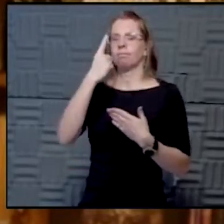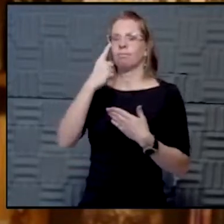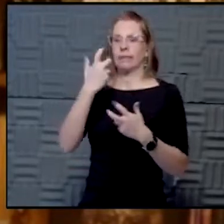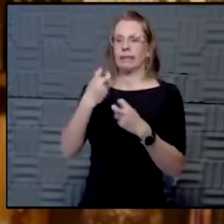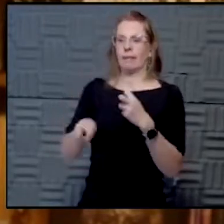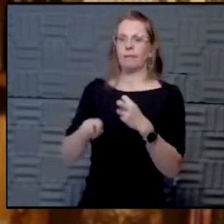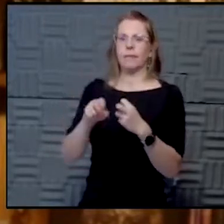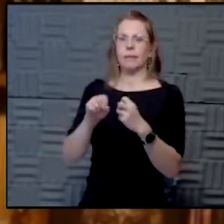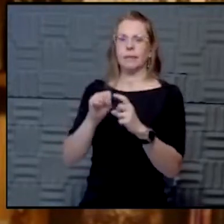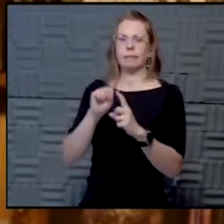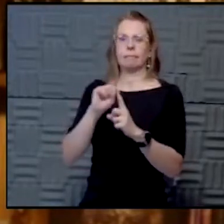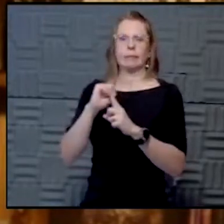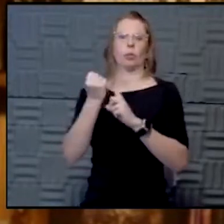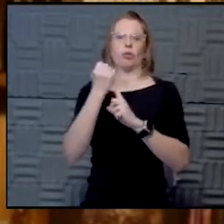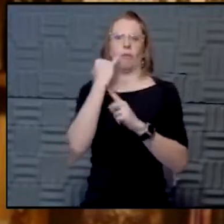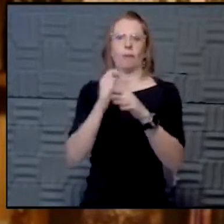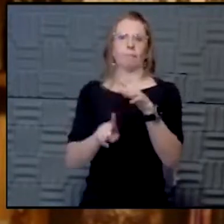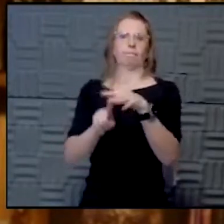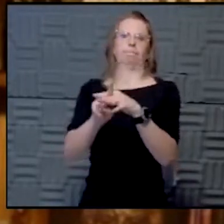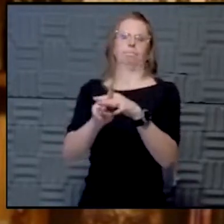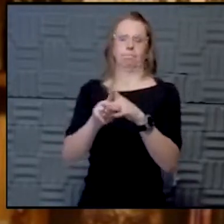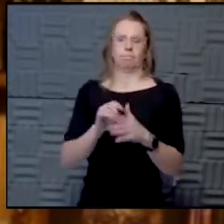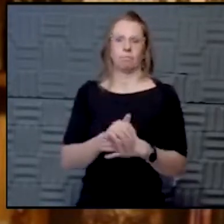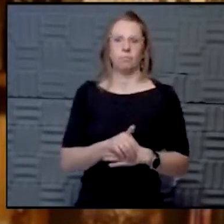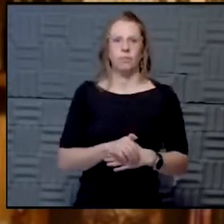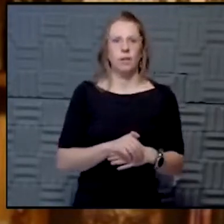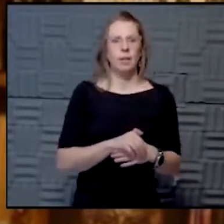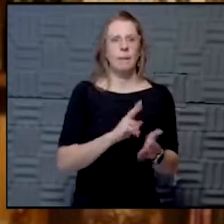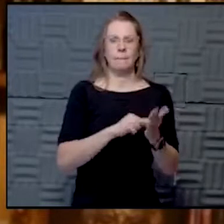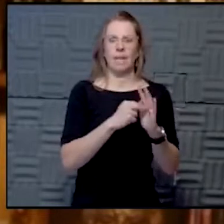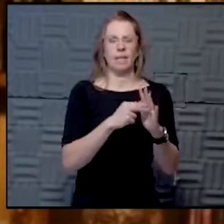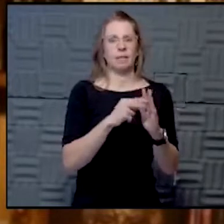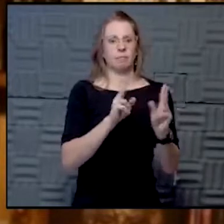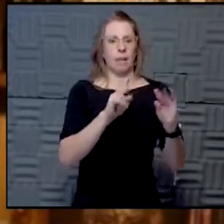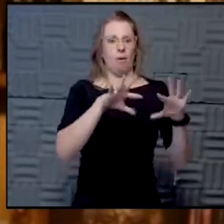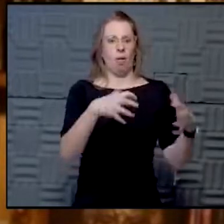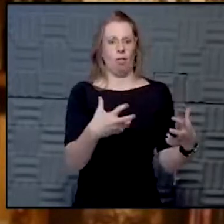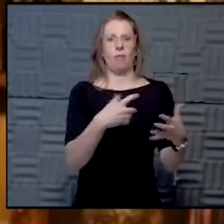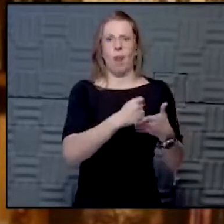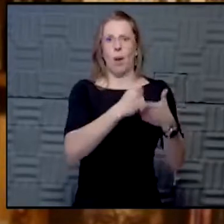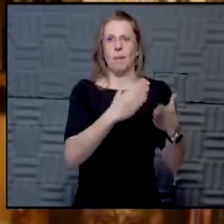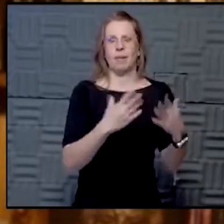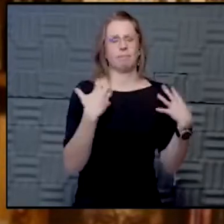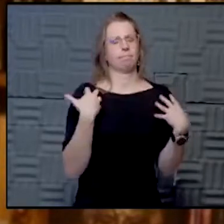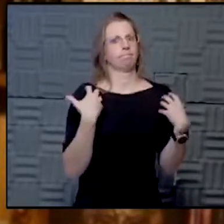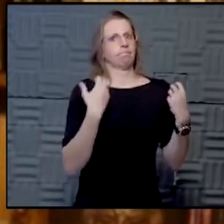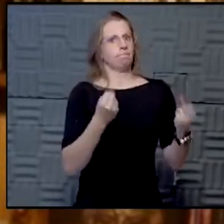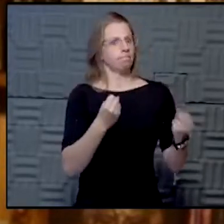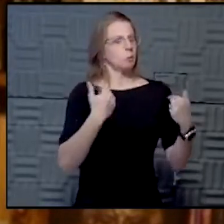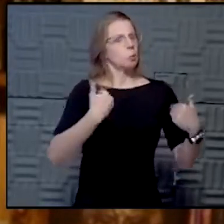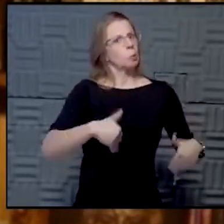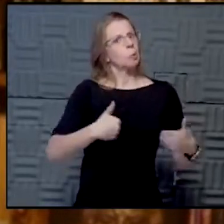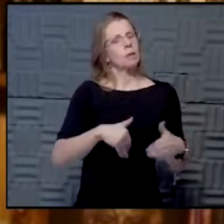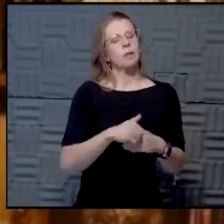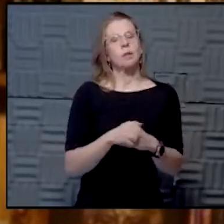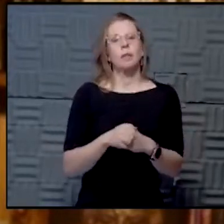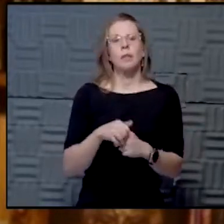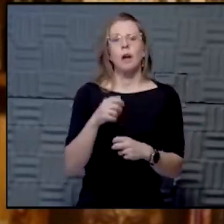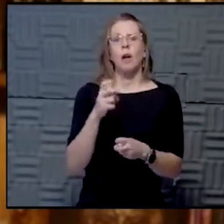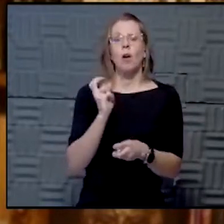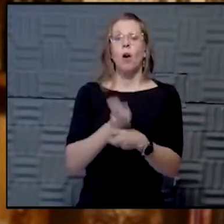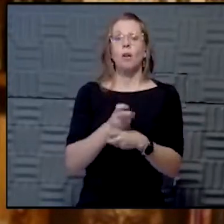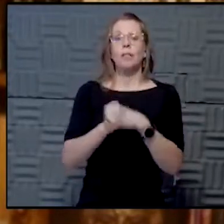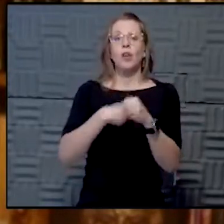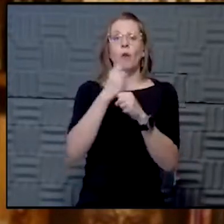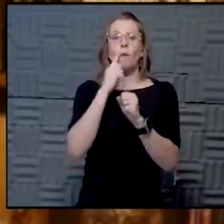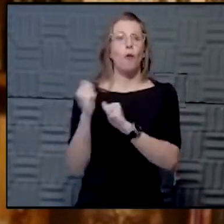when they arise. So it's a resilient group of folks, and it's been a hard year for everybody, therapists